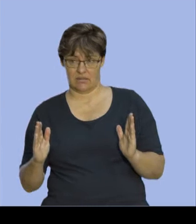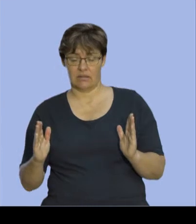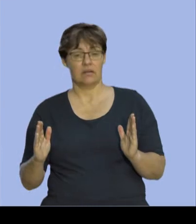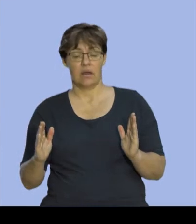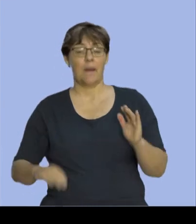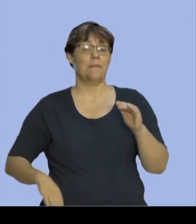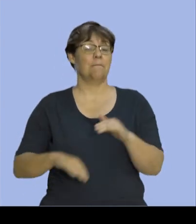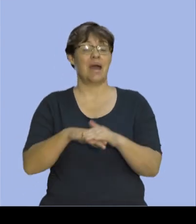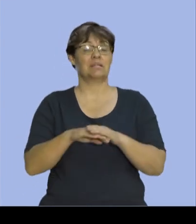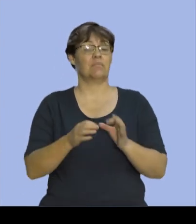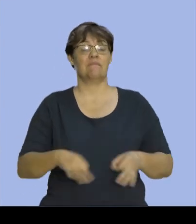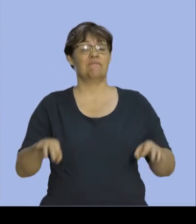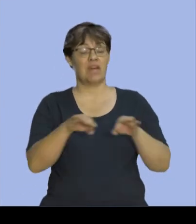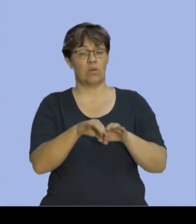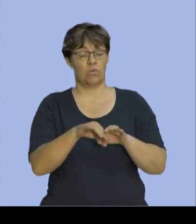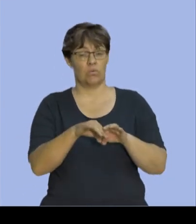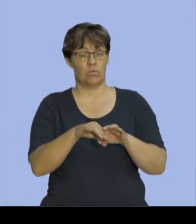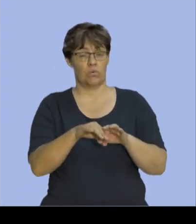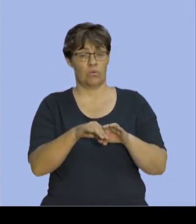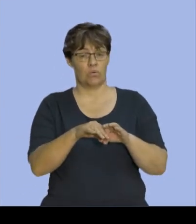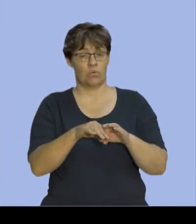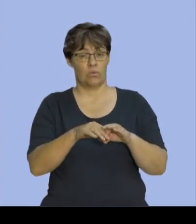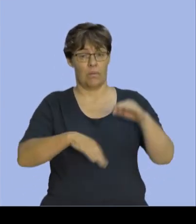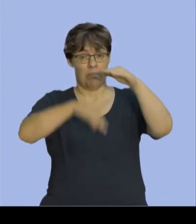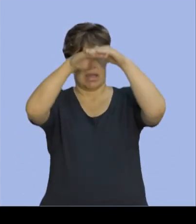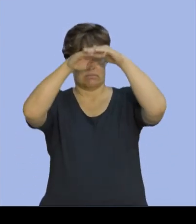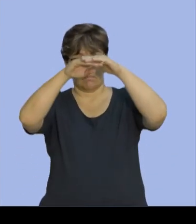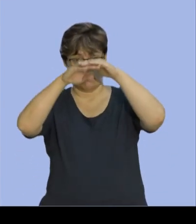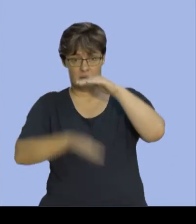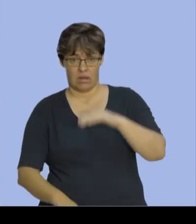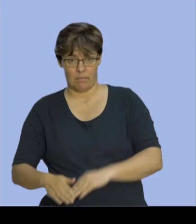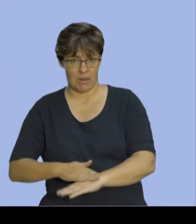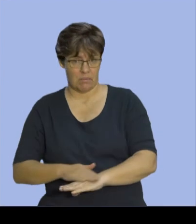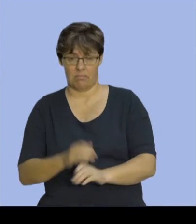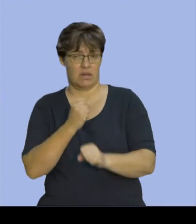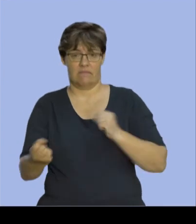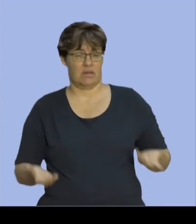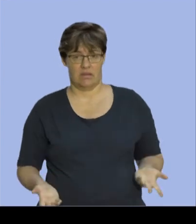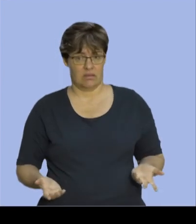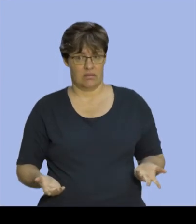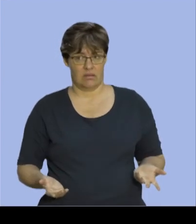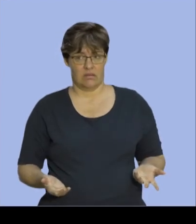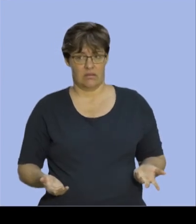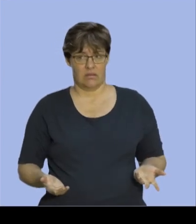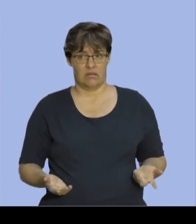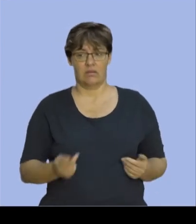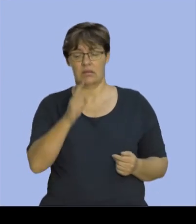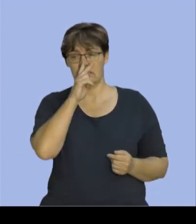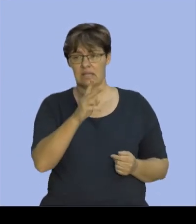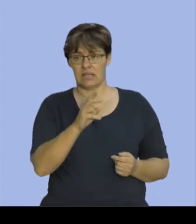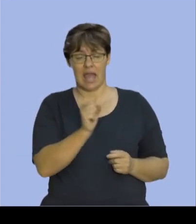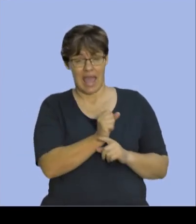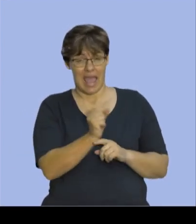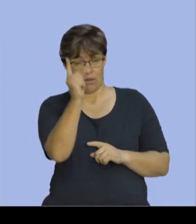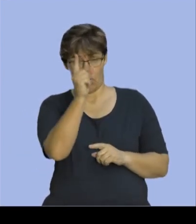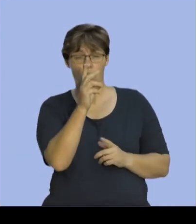this has no maximum value and it has no minimum value. I mean, if I go back to my